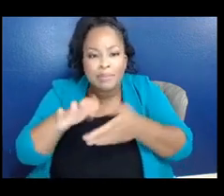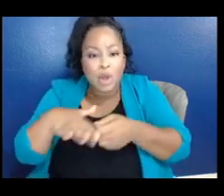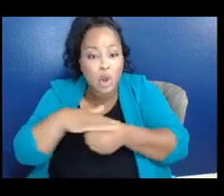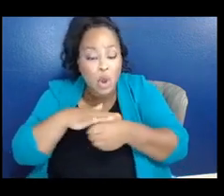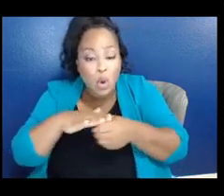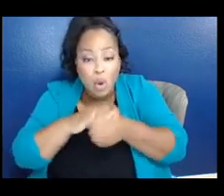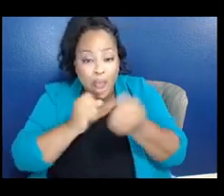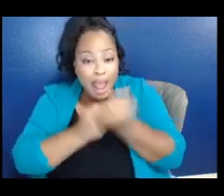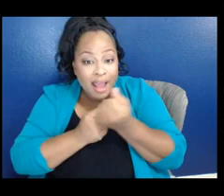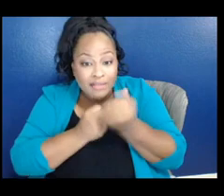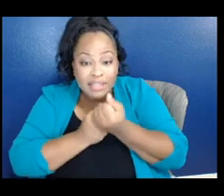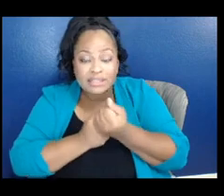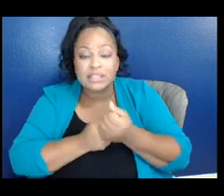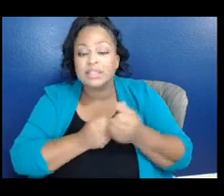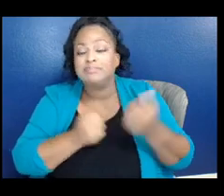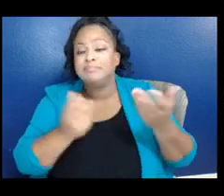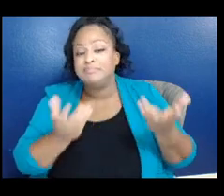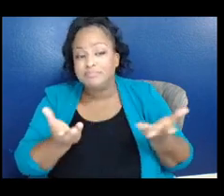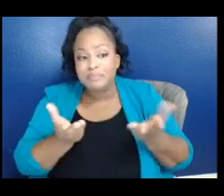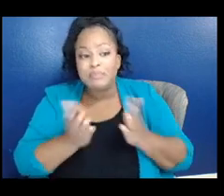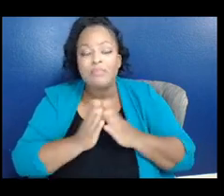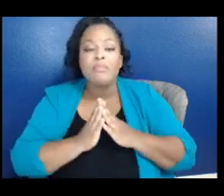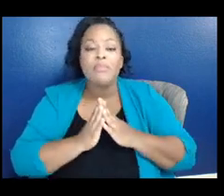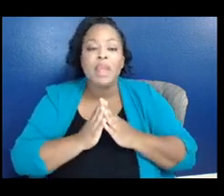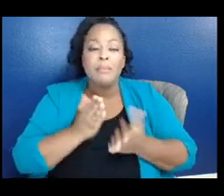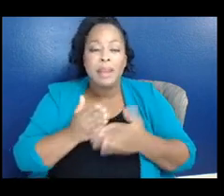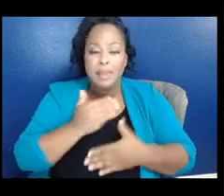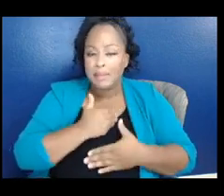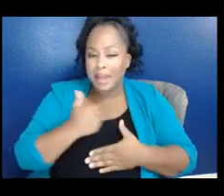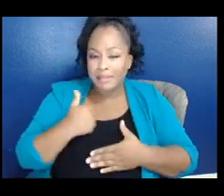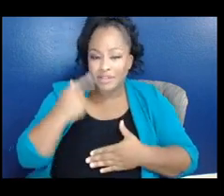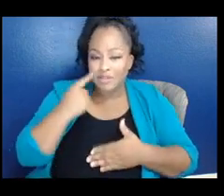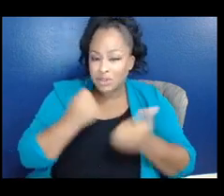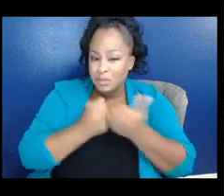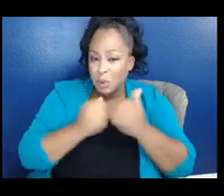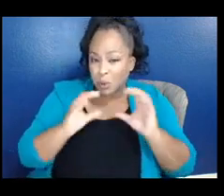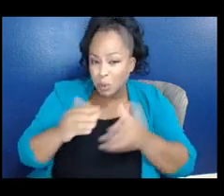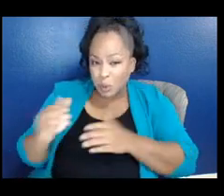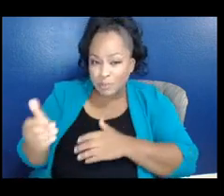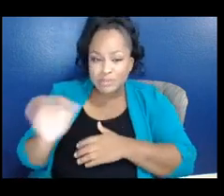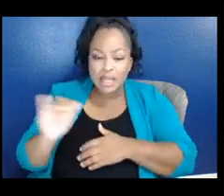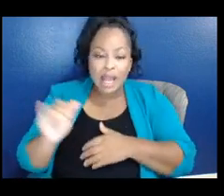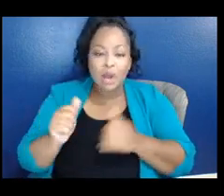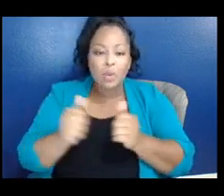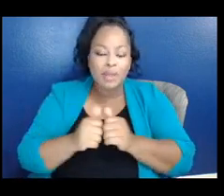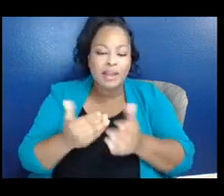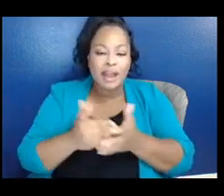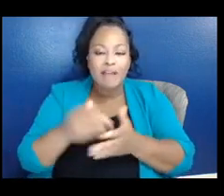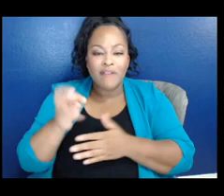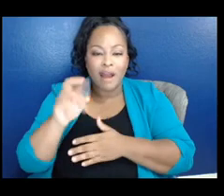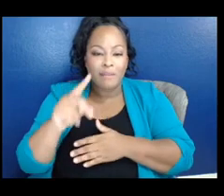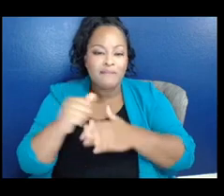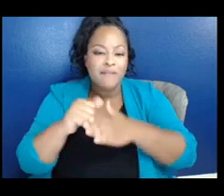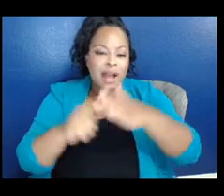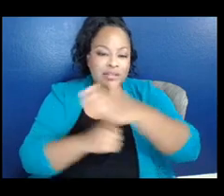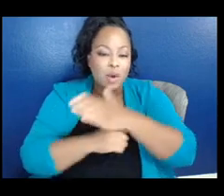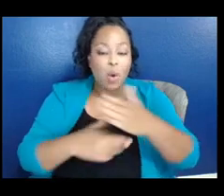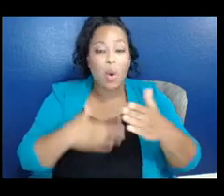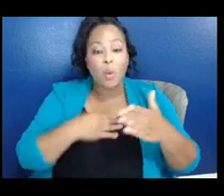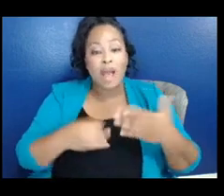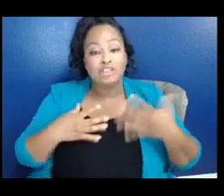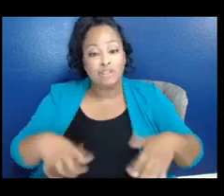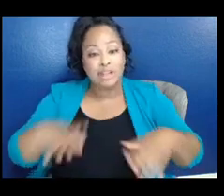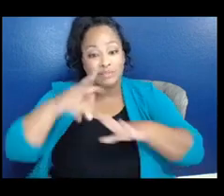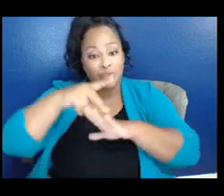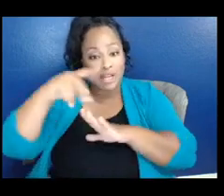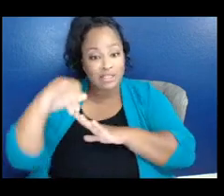they're your local advocates, whether they are members of support groups, such as with, again, the Fibroids Foundation or the White